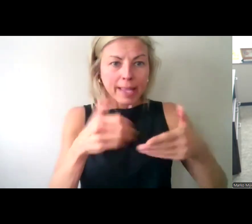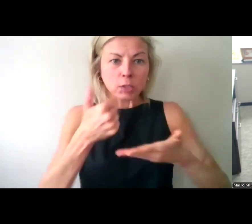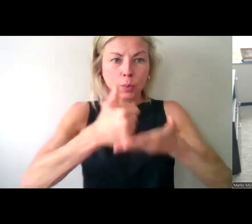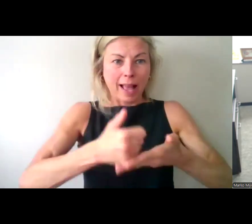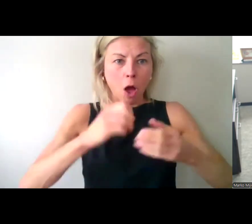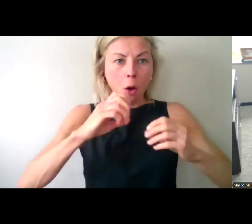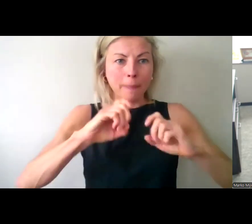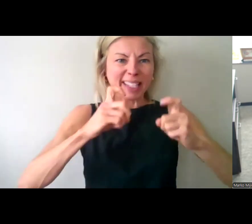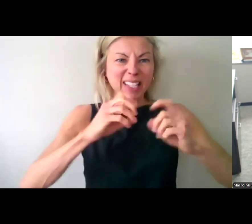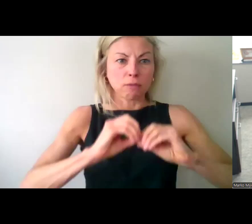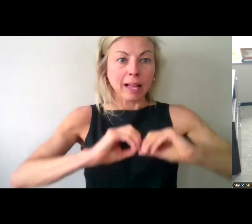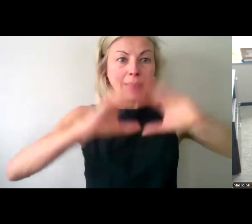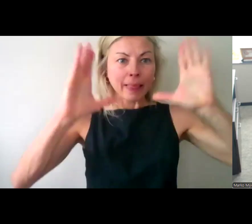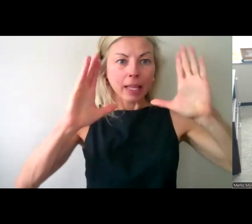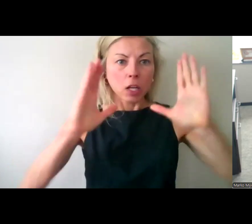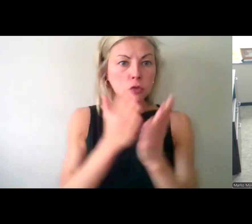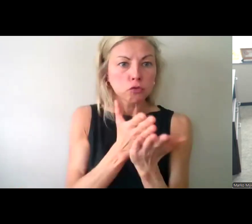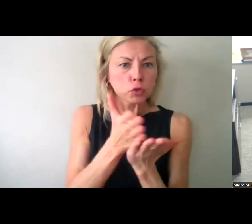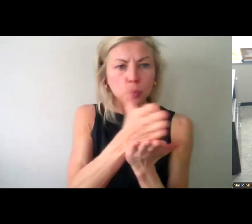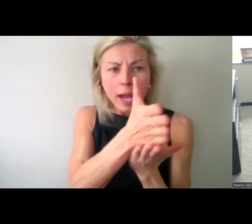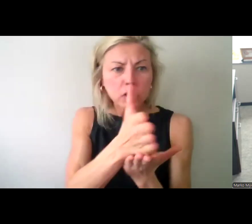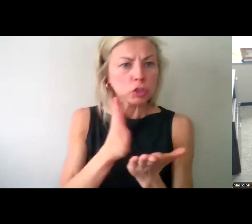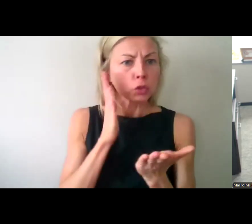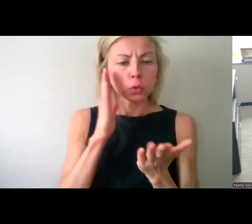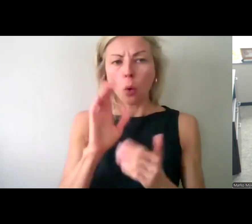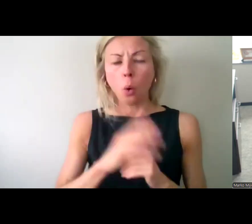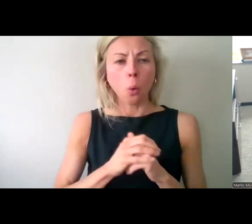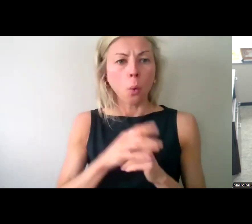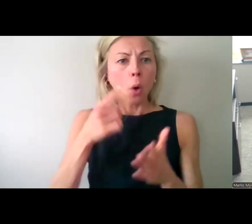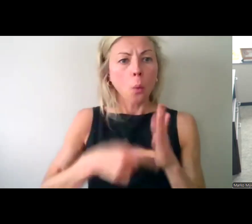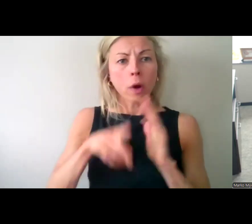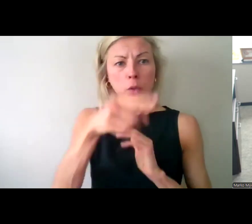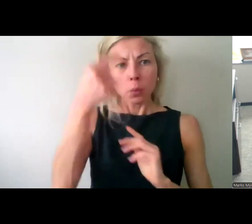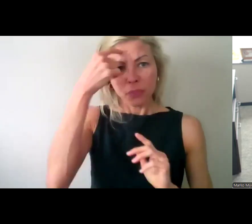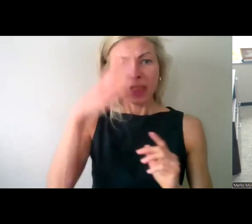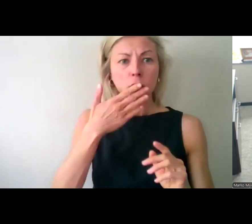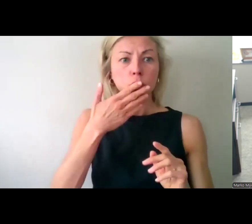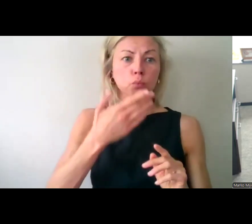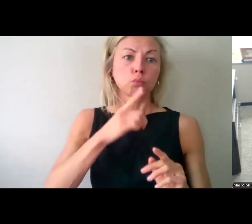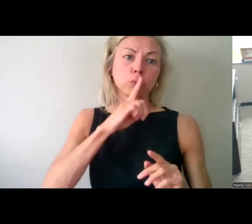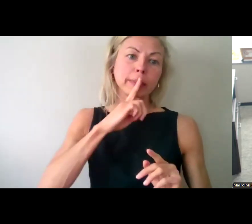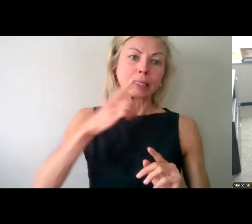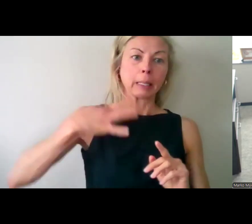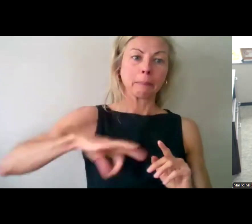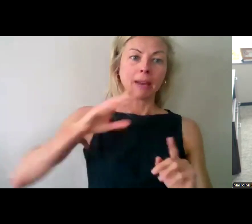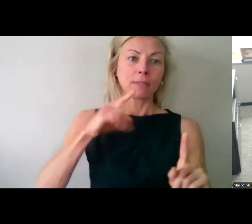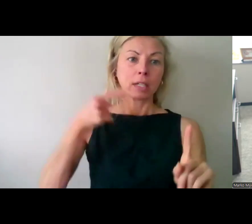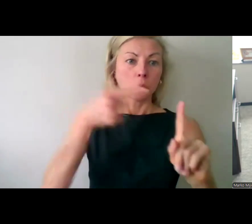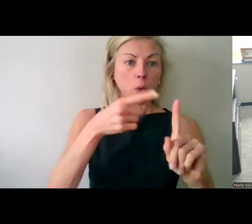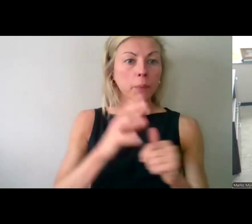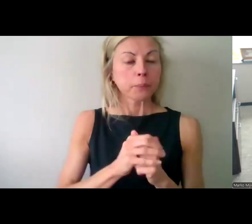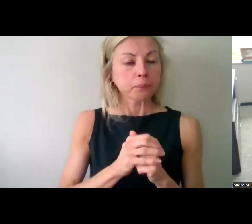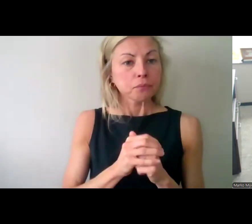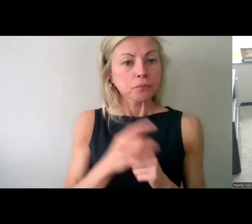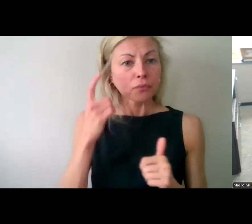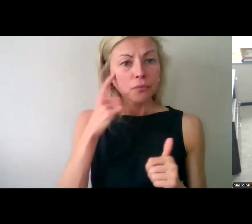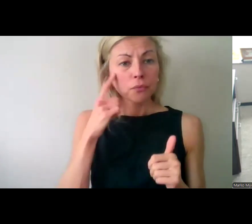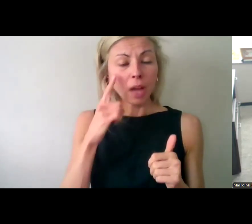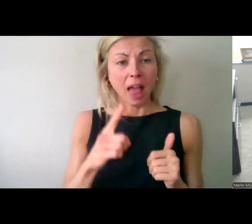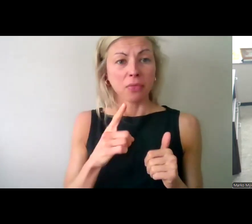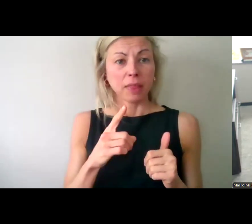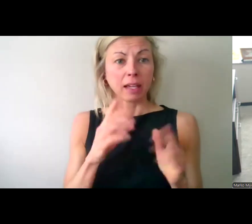direction as to what you all think would be really, really beneficial. I think on the home